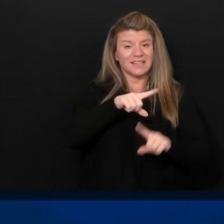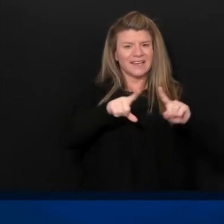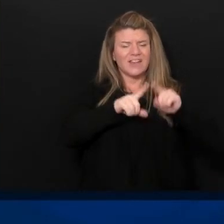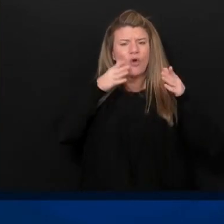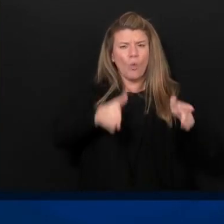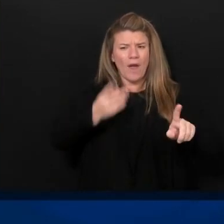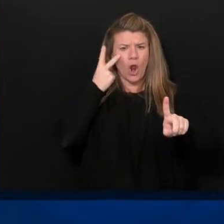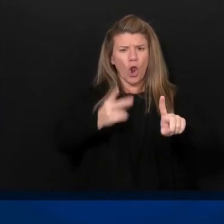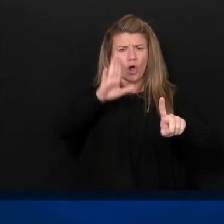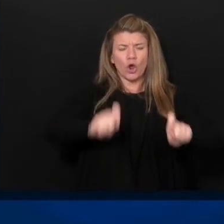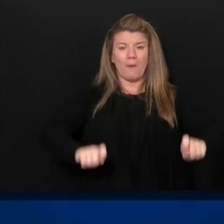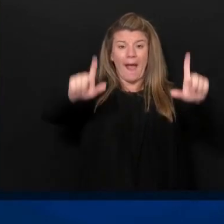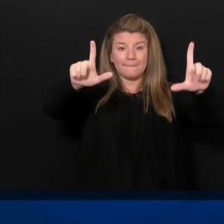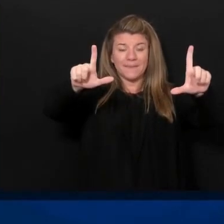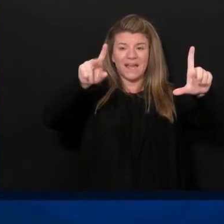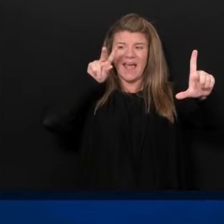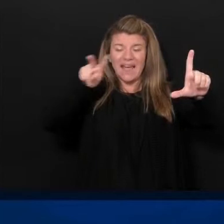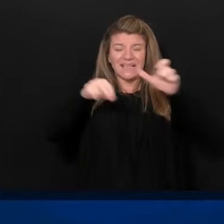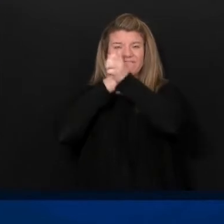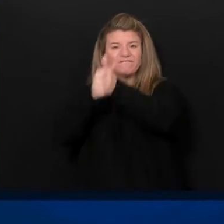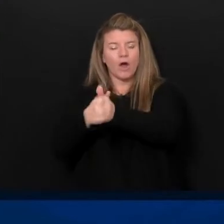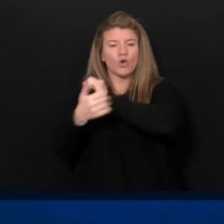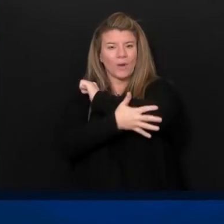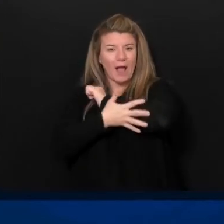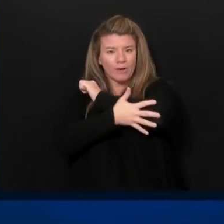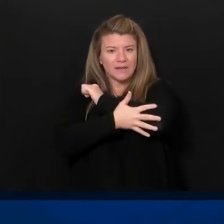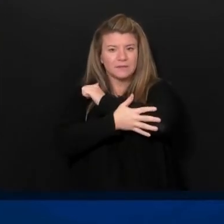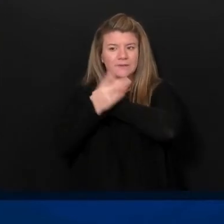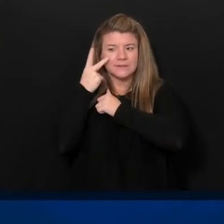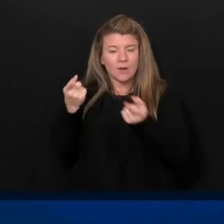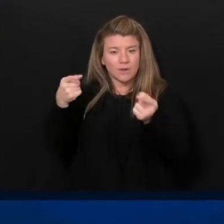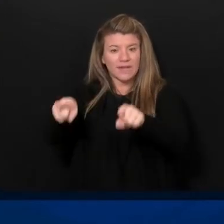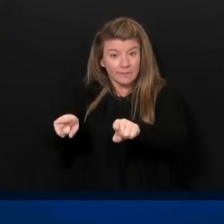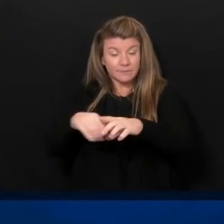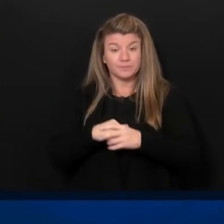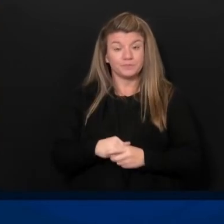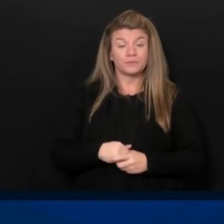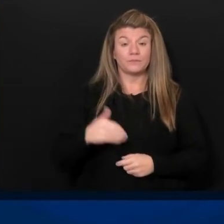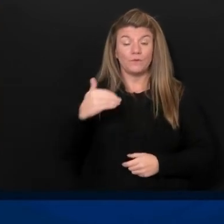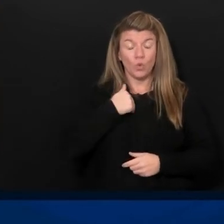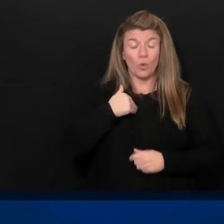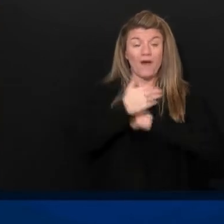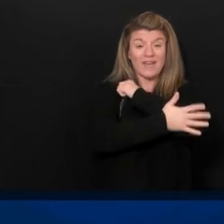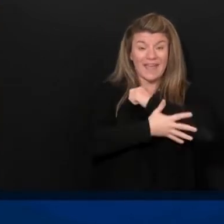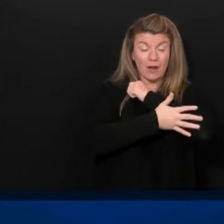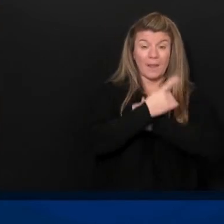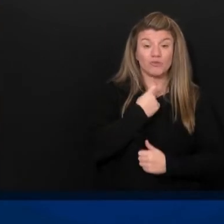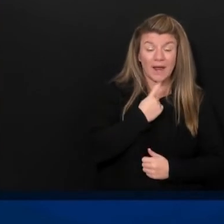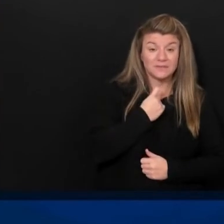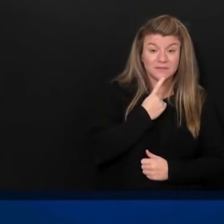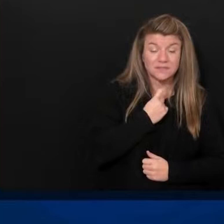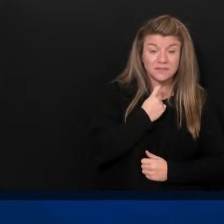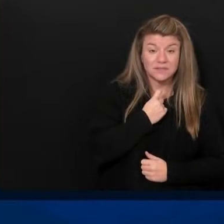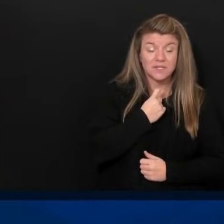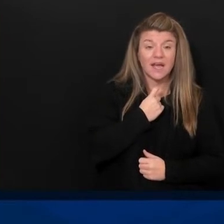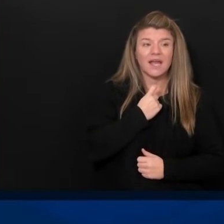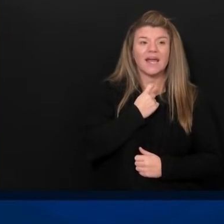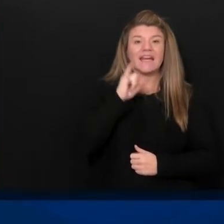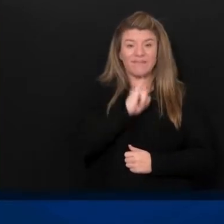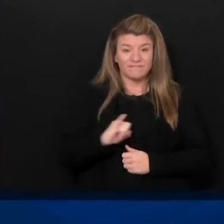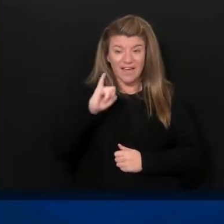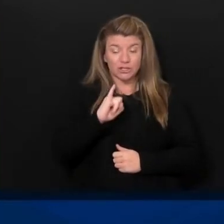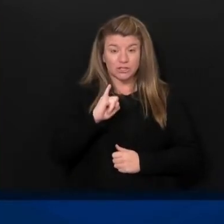know how your county is looking. When you have a county that is red or in infection rate,